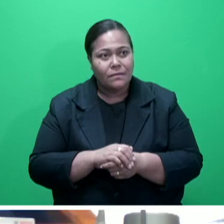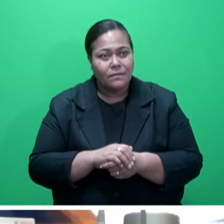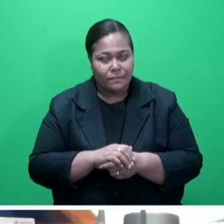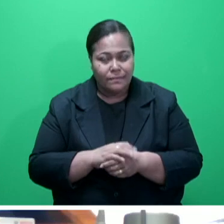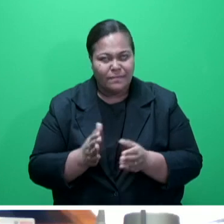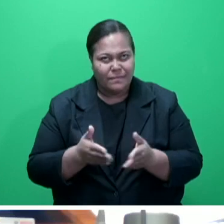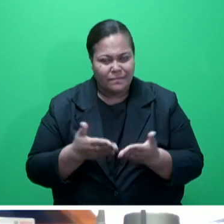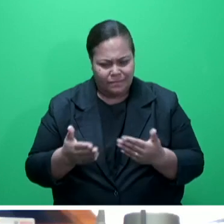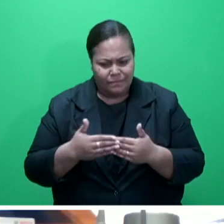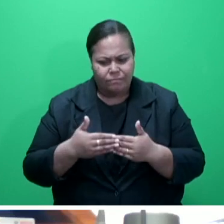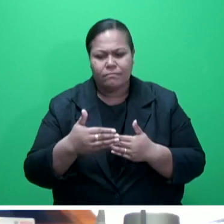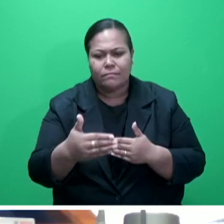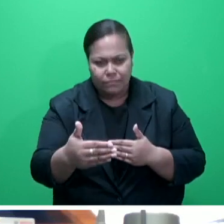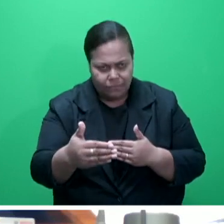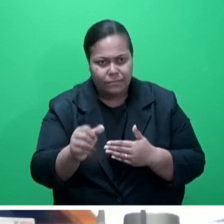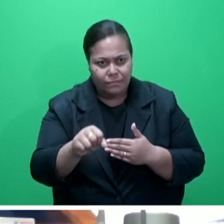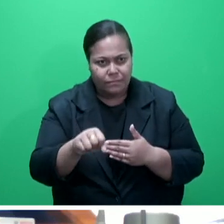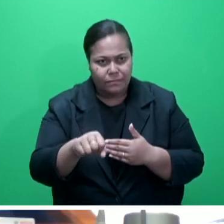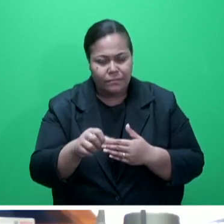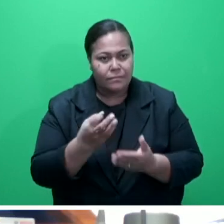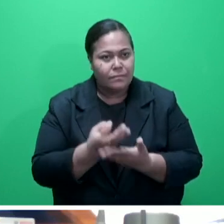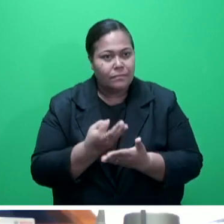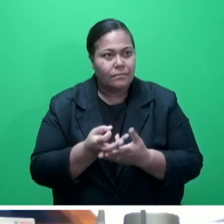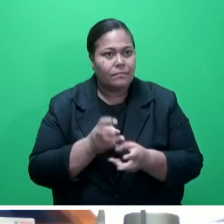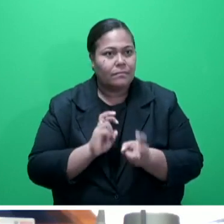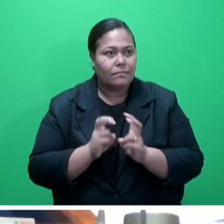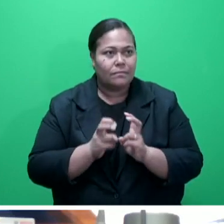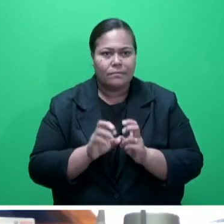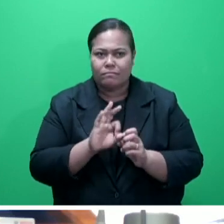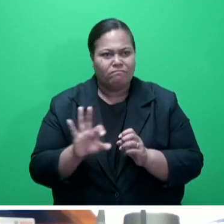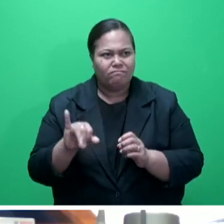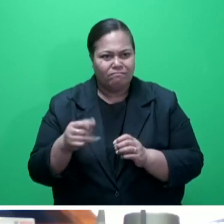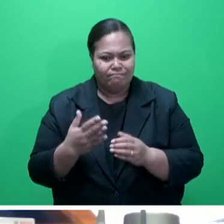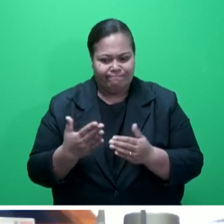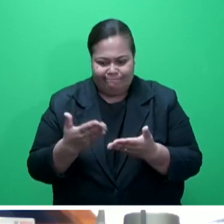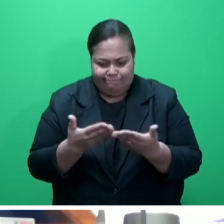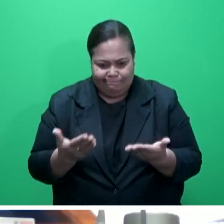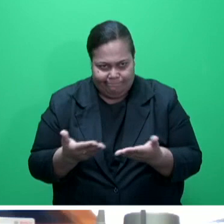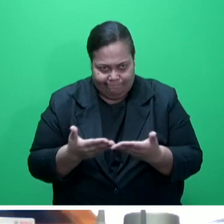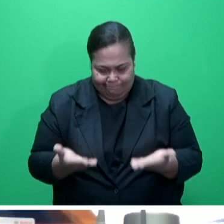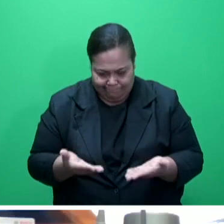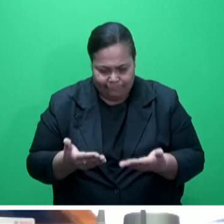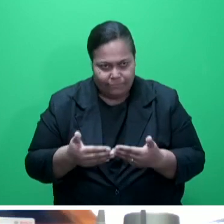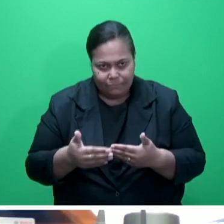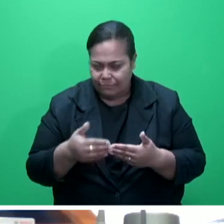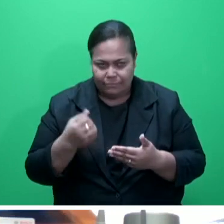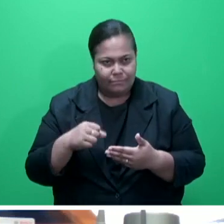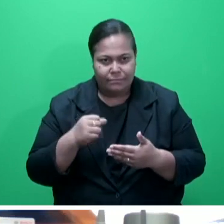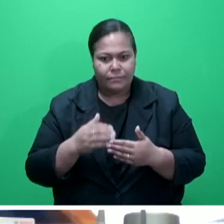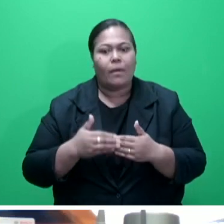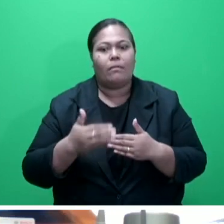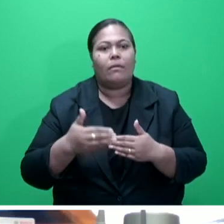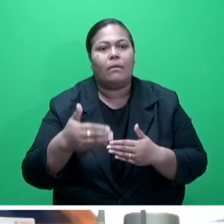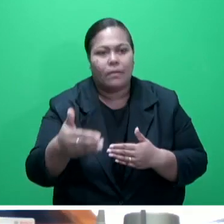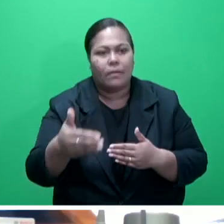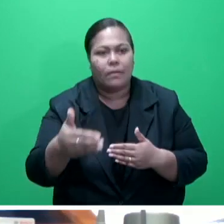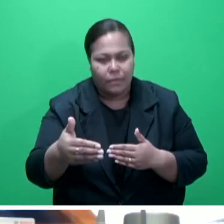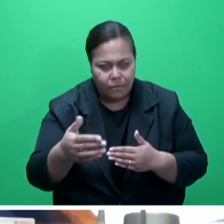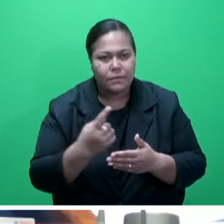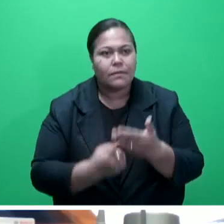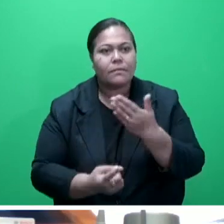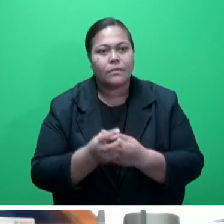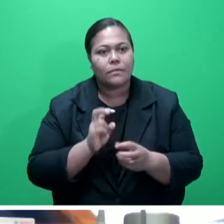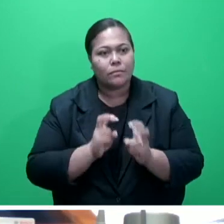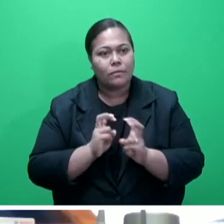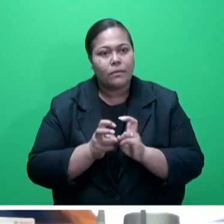future, which not only includes, in the short-term future, meeting up with its financial obligations,